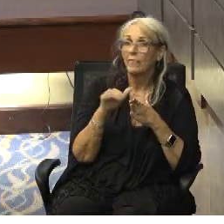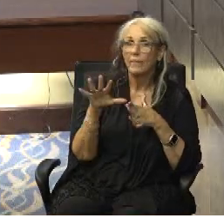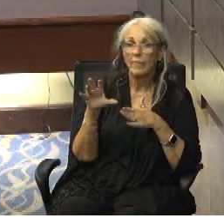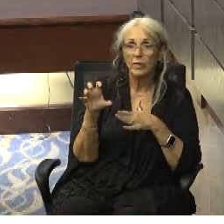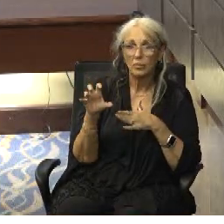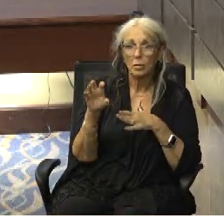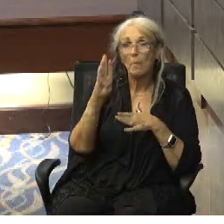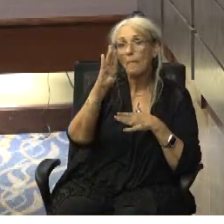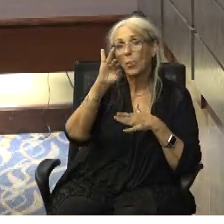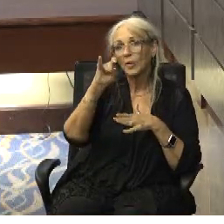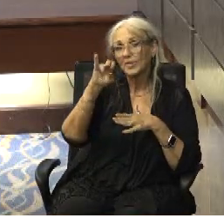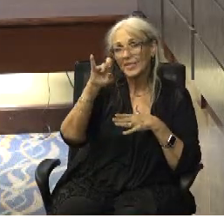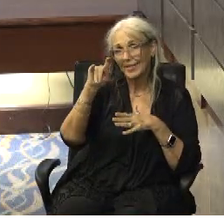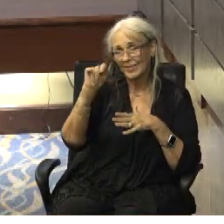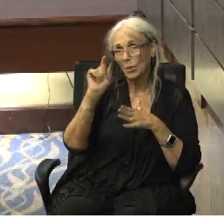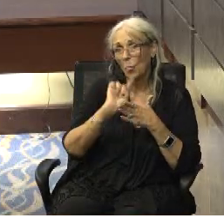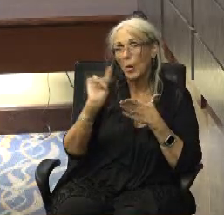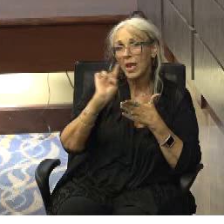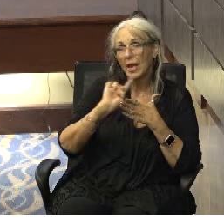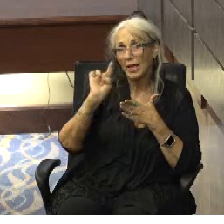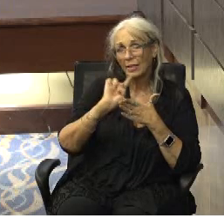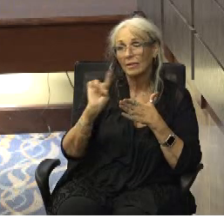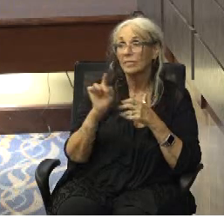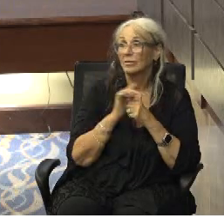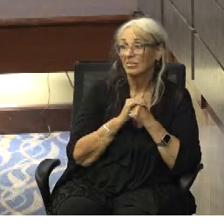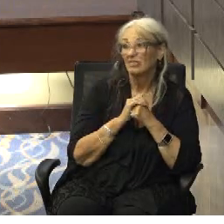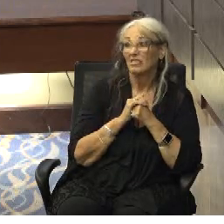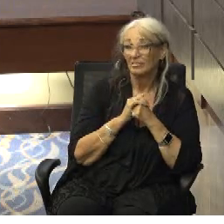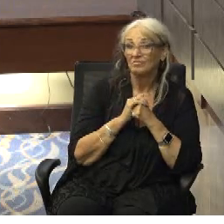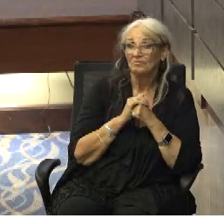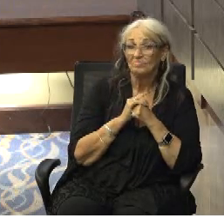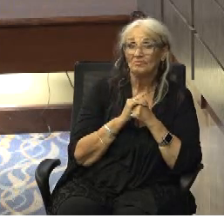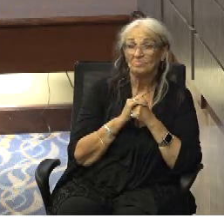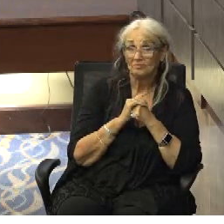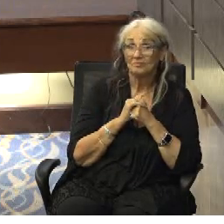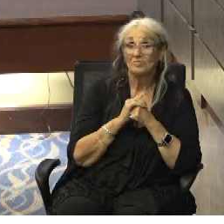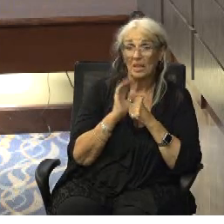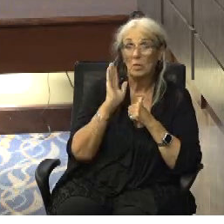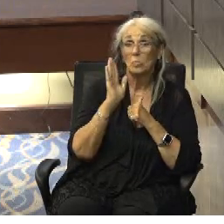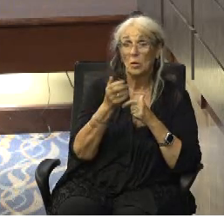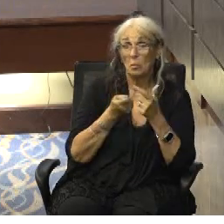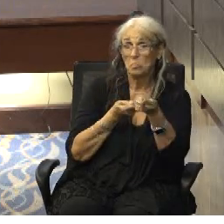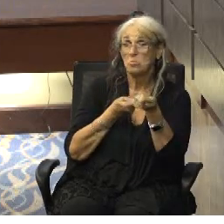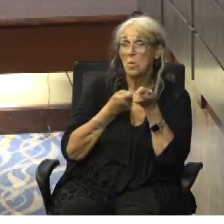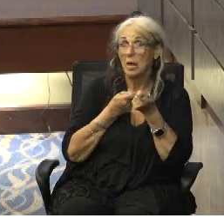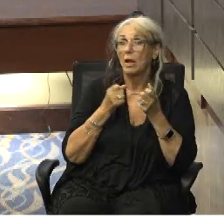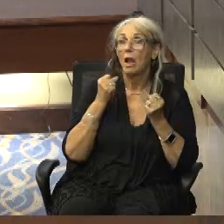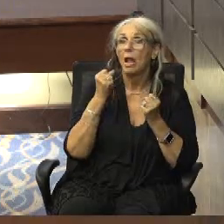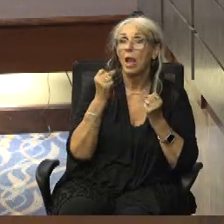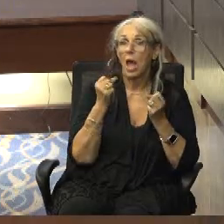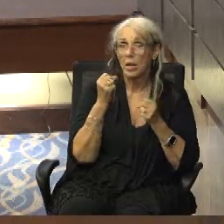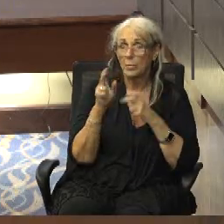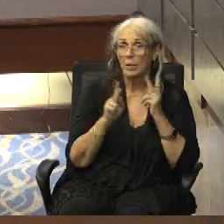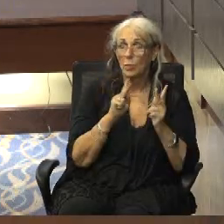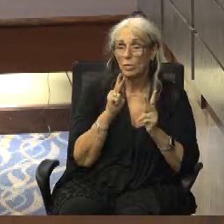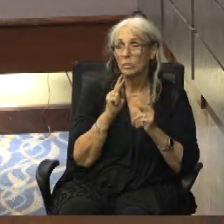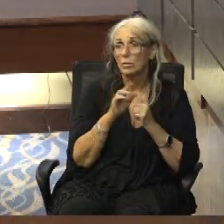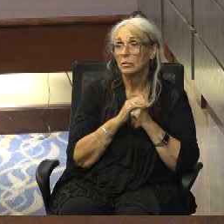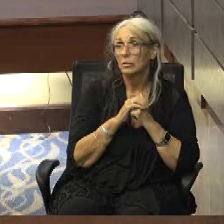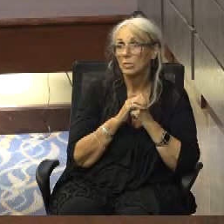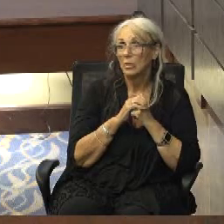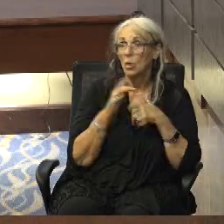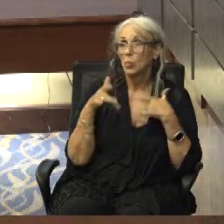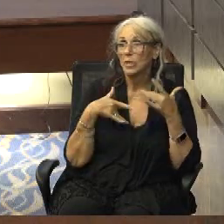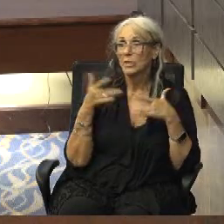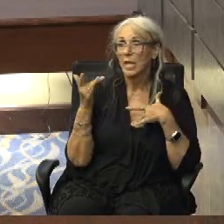3,500 briskets a week. Sales few. tax on that alone. I mean, it is going to bring a lot of folks, and so we're really excited to